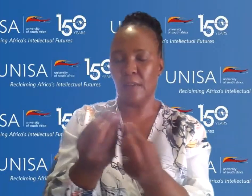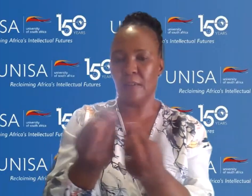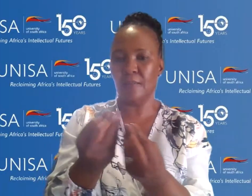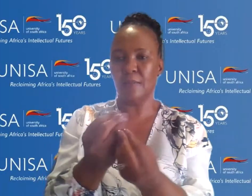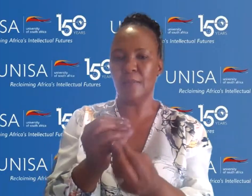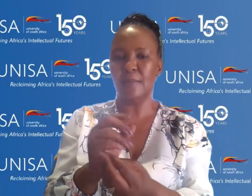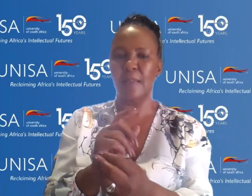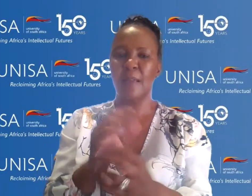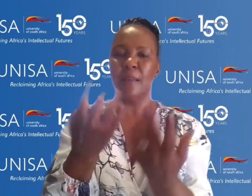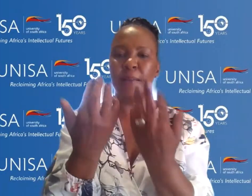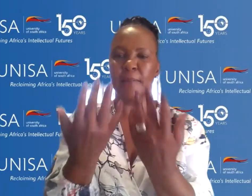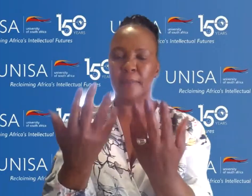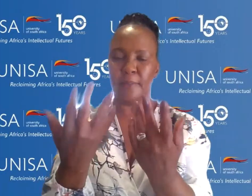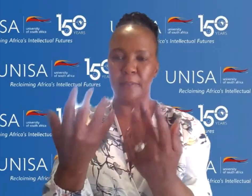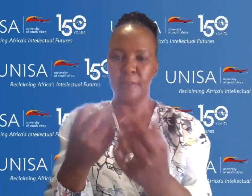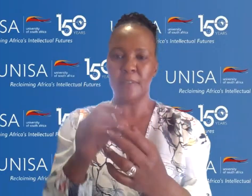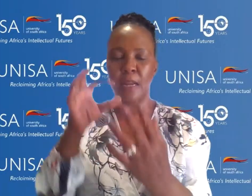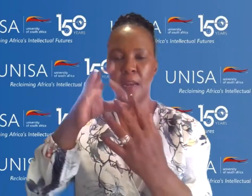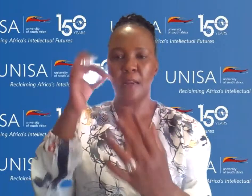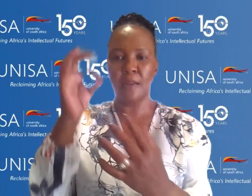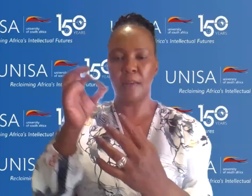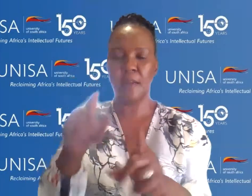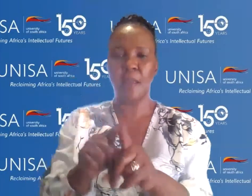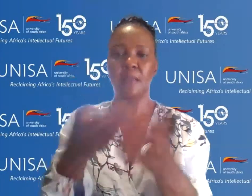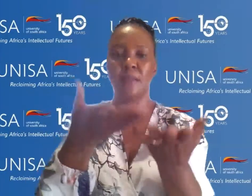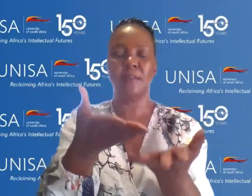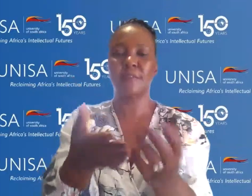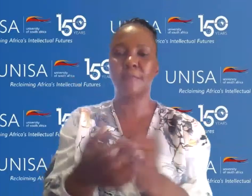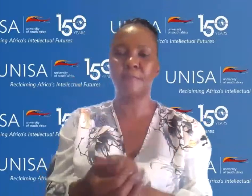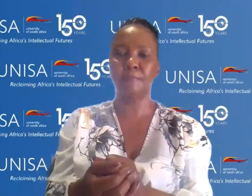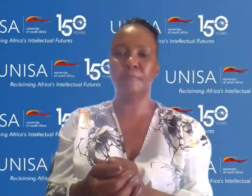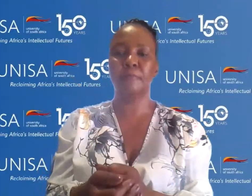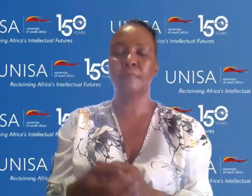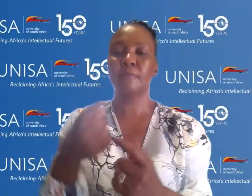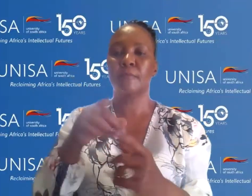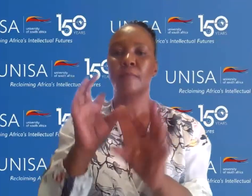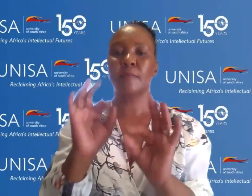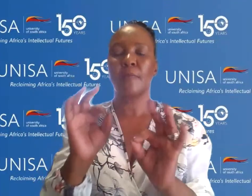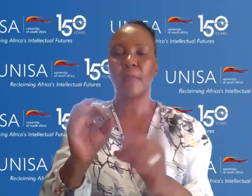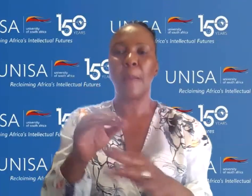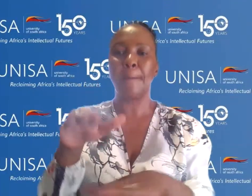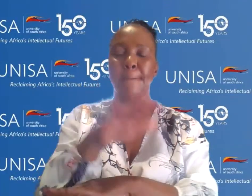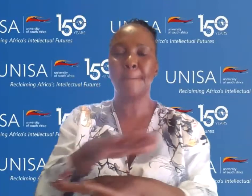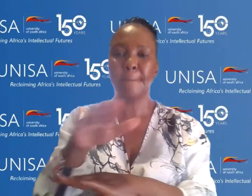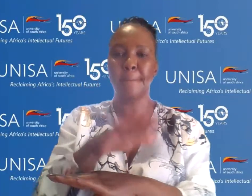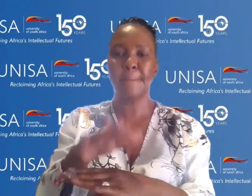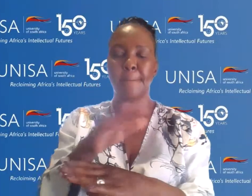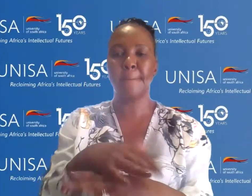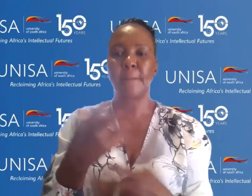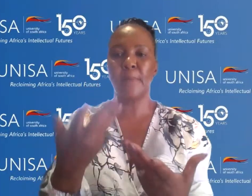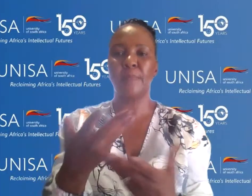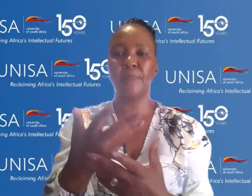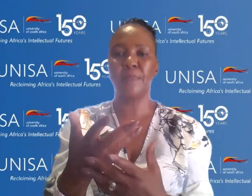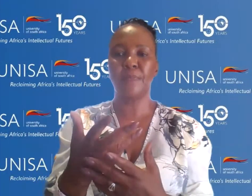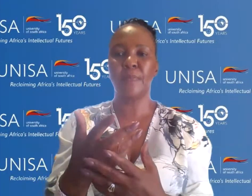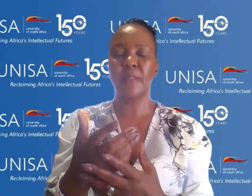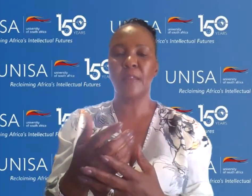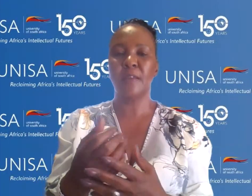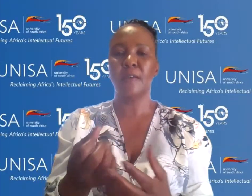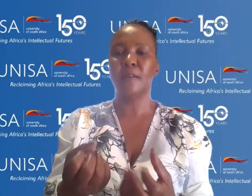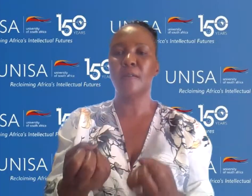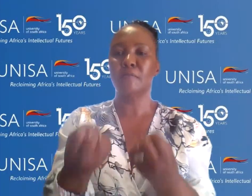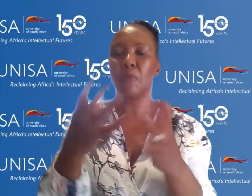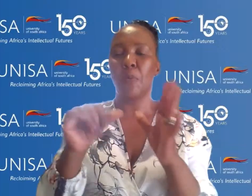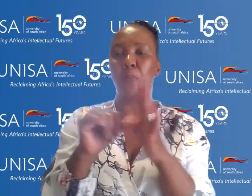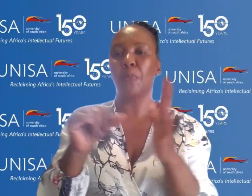And then I select it like that. All right, and then it basically gives me the sort of the four major important parts. Is